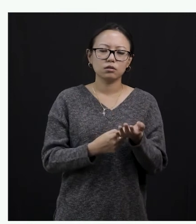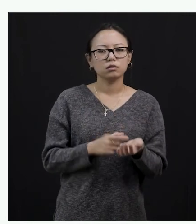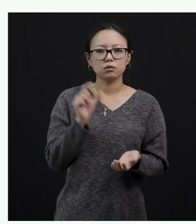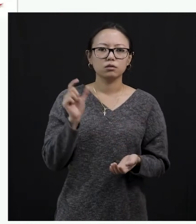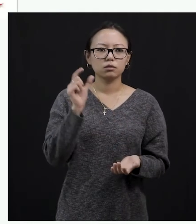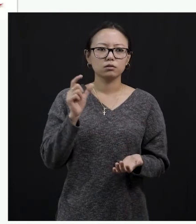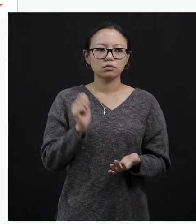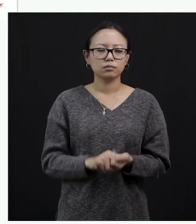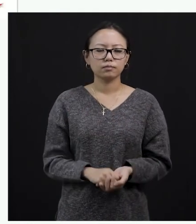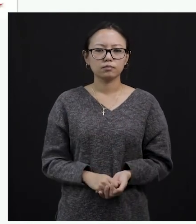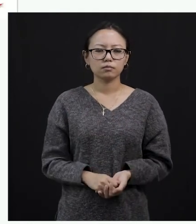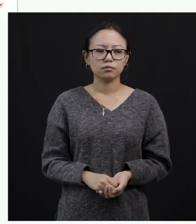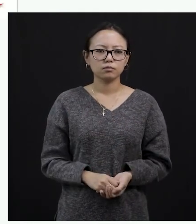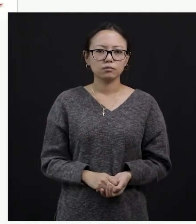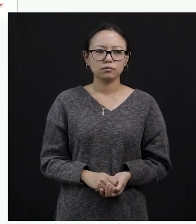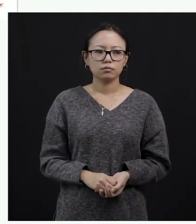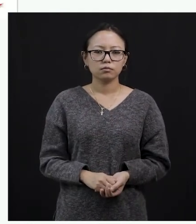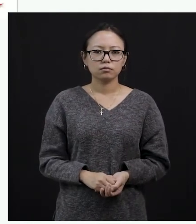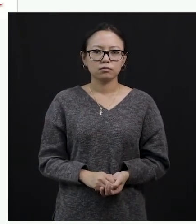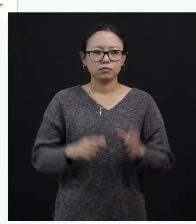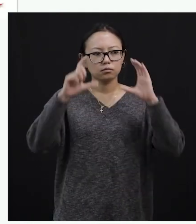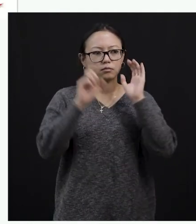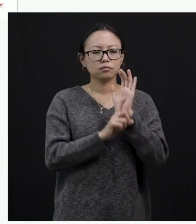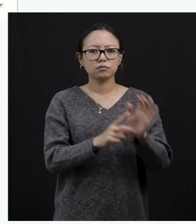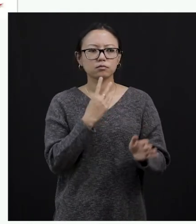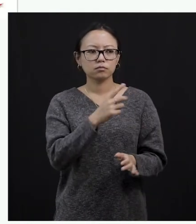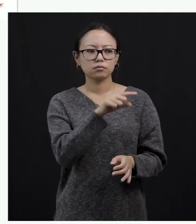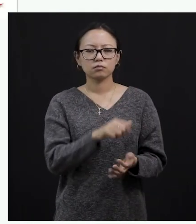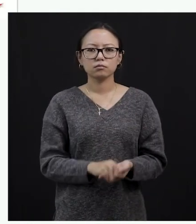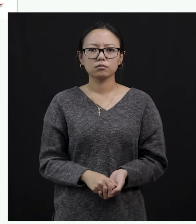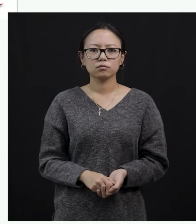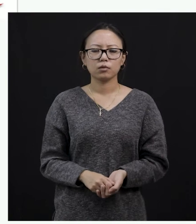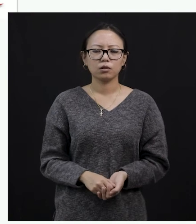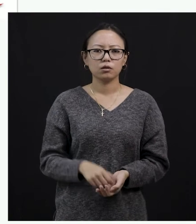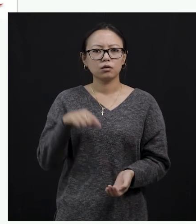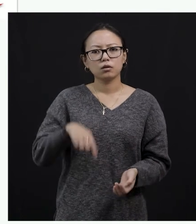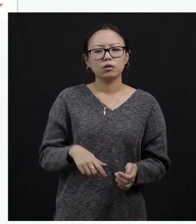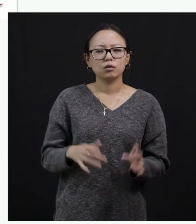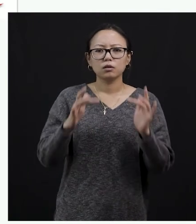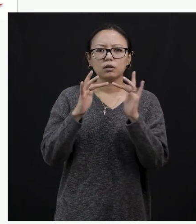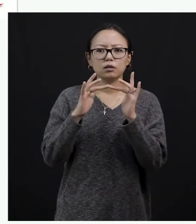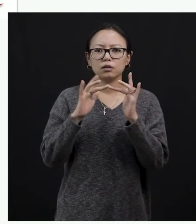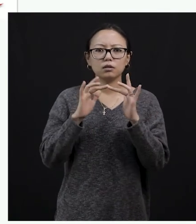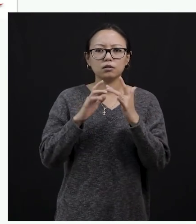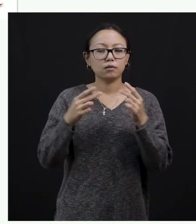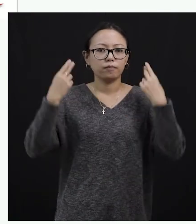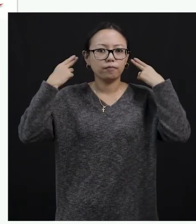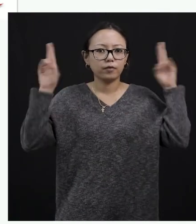is printer. Now internet, okay? Internet is one of the latest means